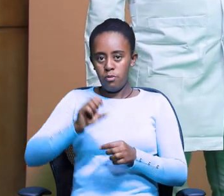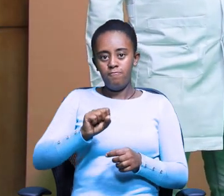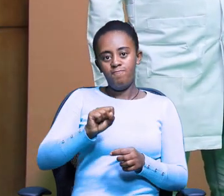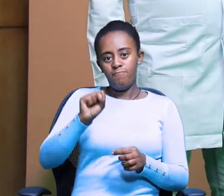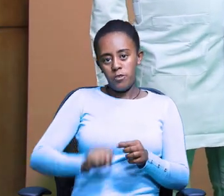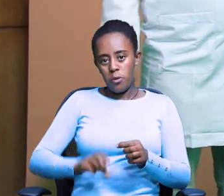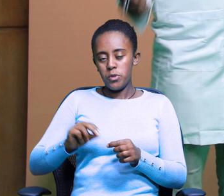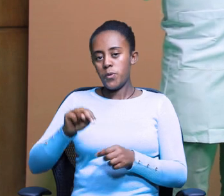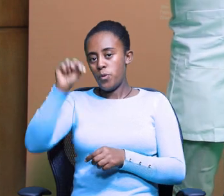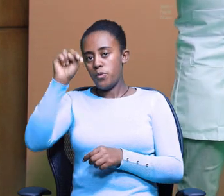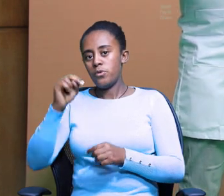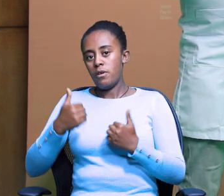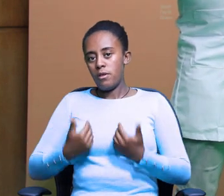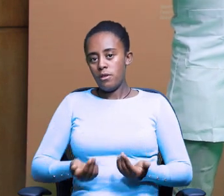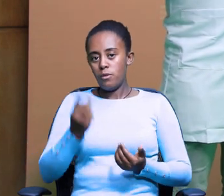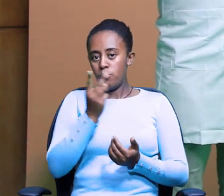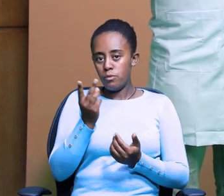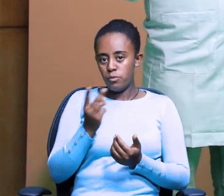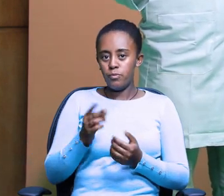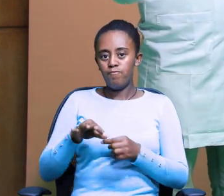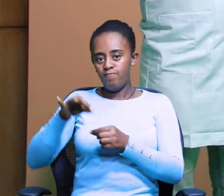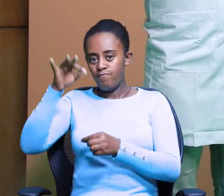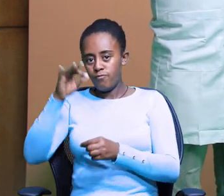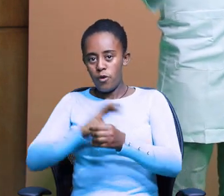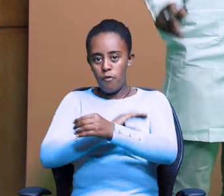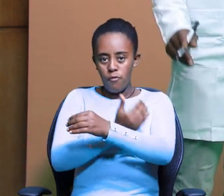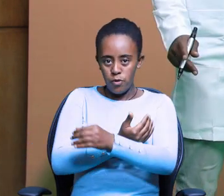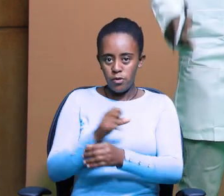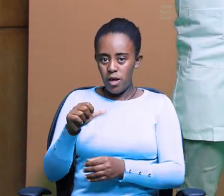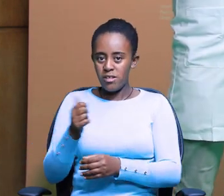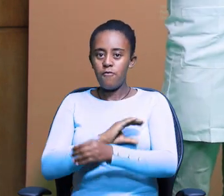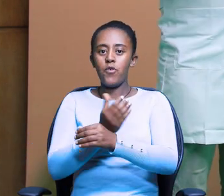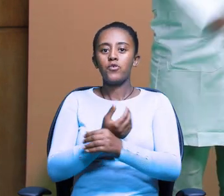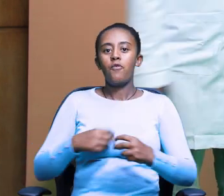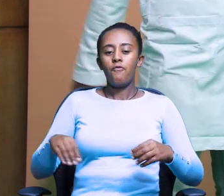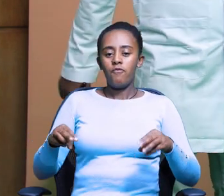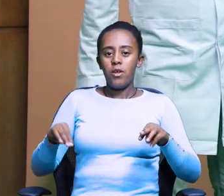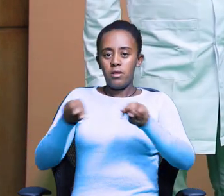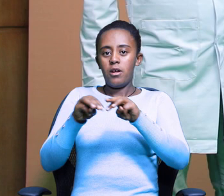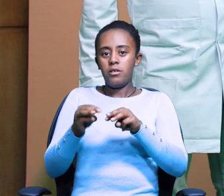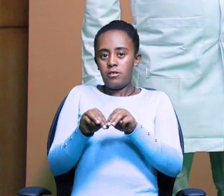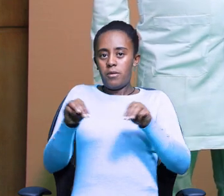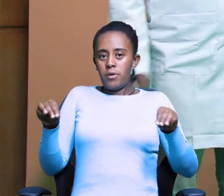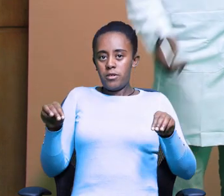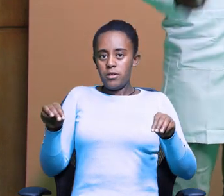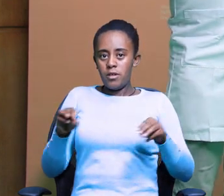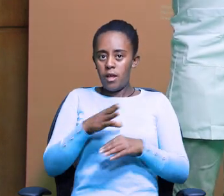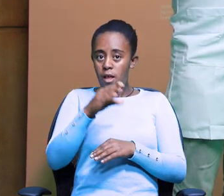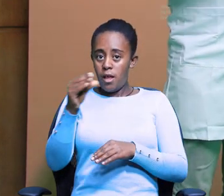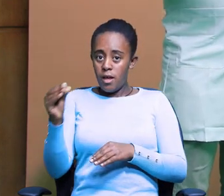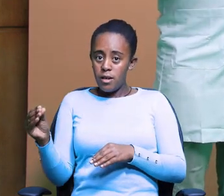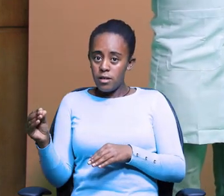pole. Between two poles of magnet, there is force, either force of attraction and the force of repulsion.